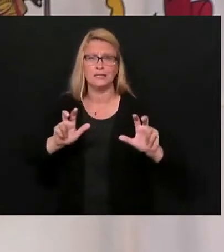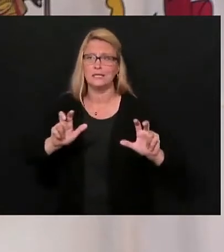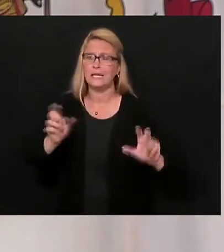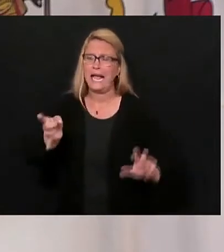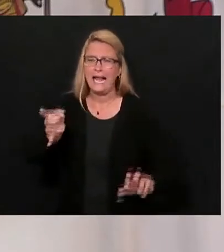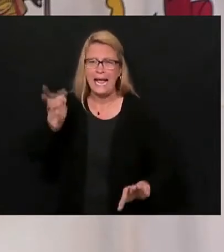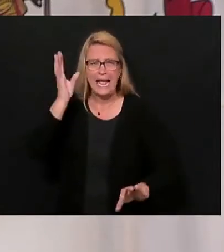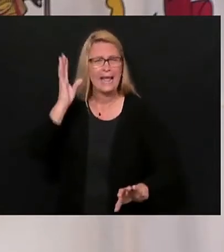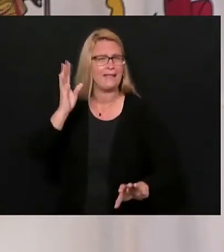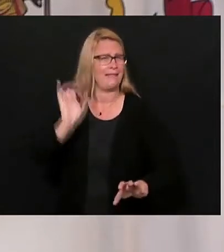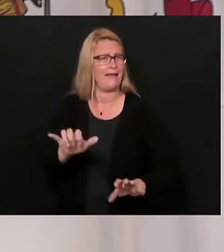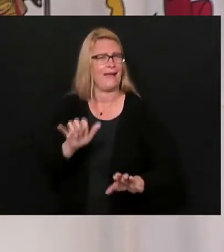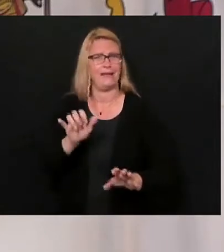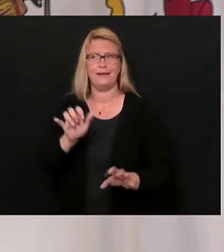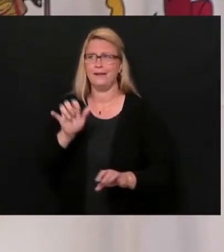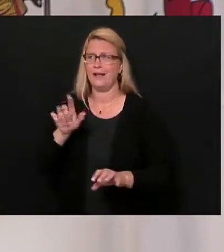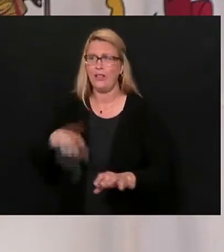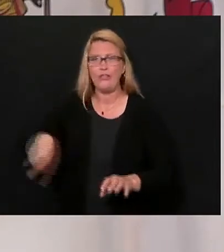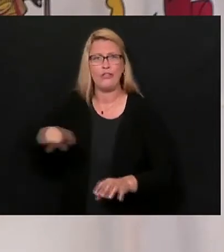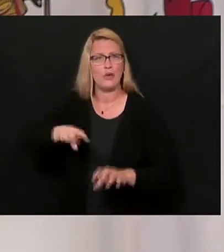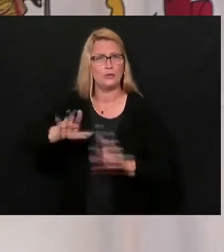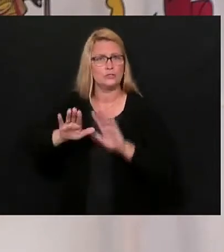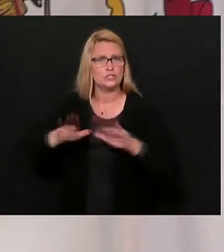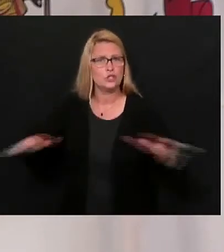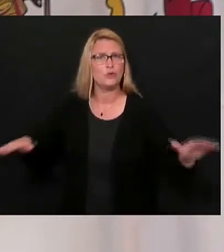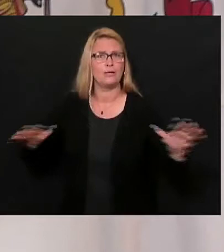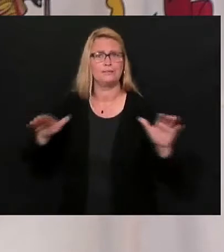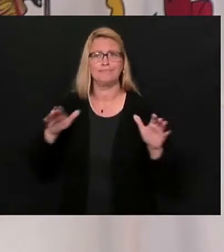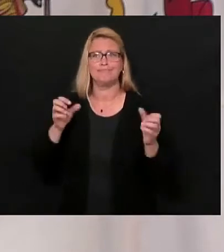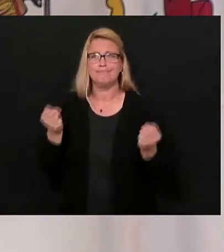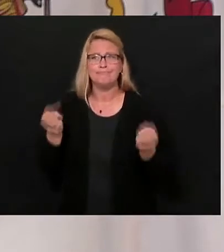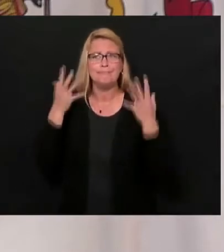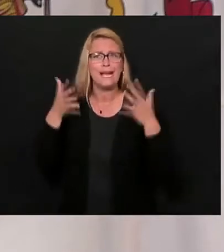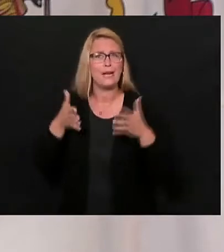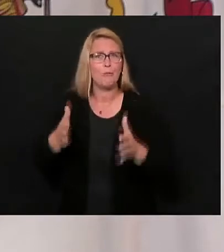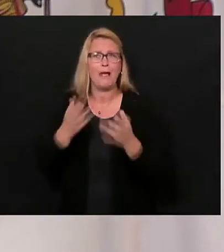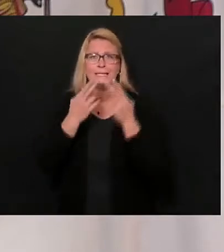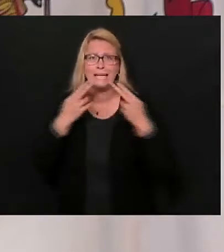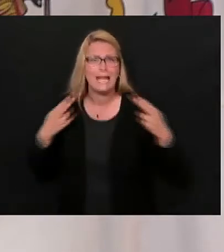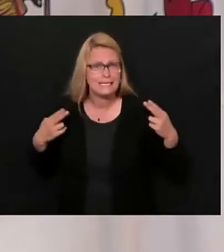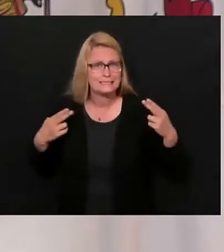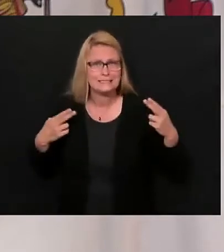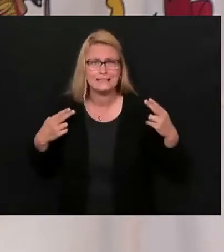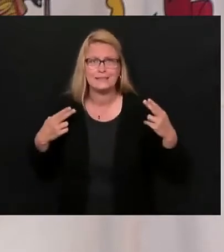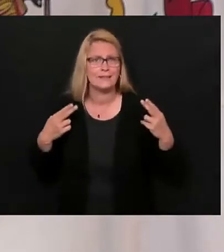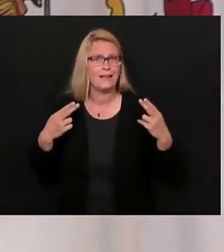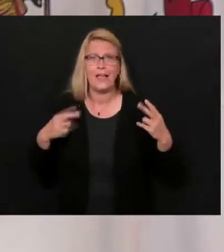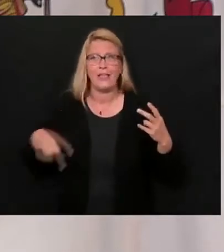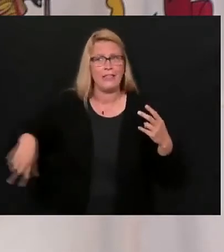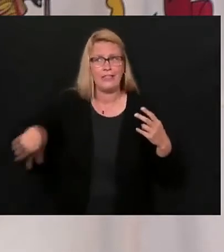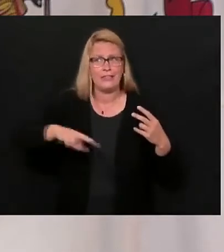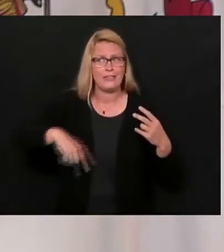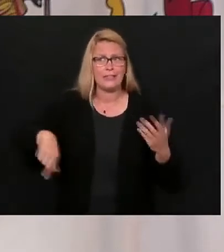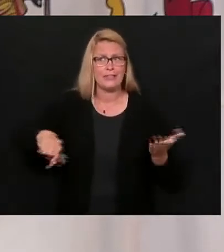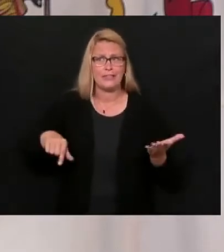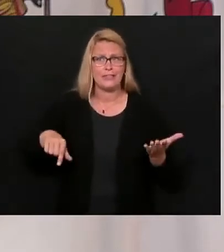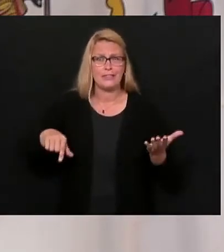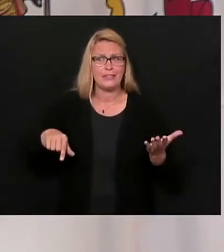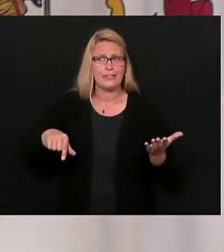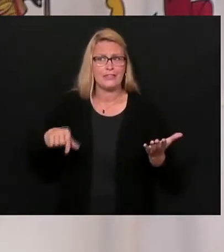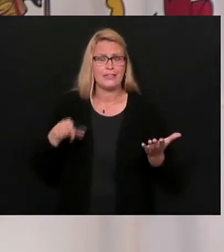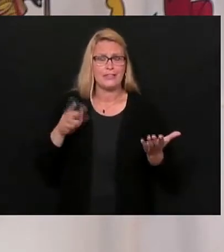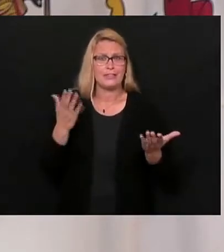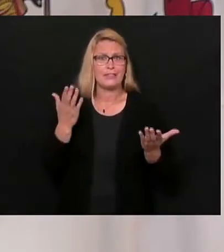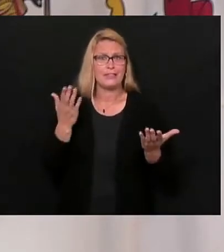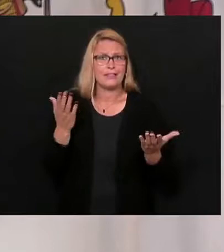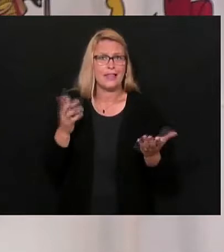kids, because they are in many ways innocent bystanders, and really and truly, that's just all there